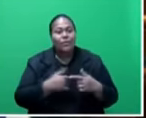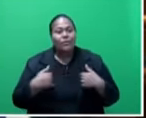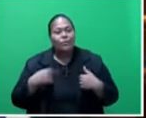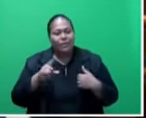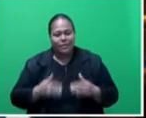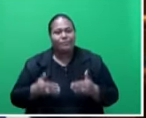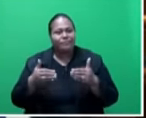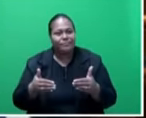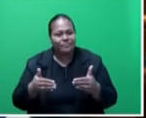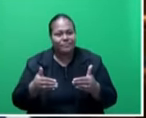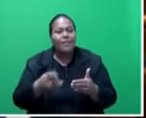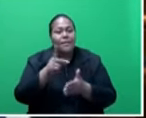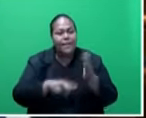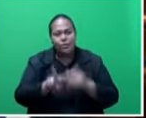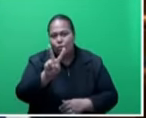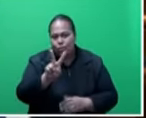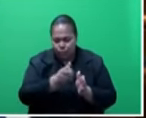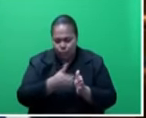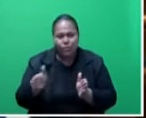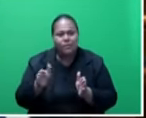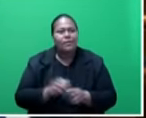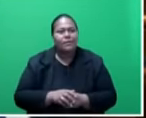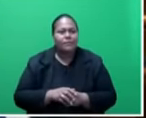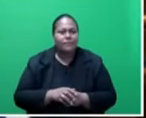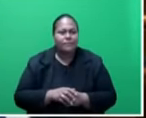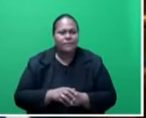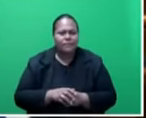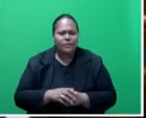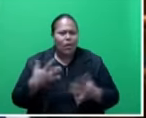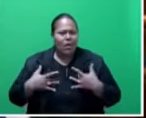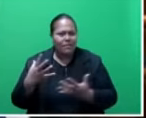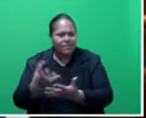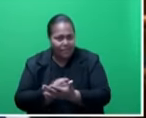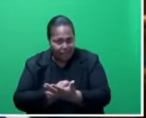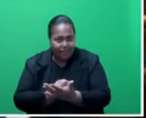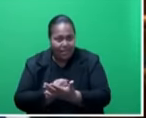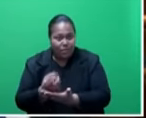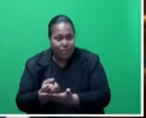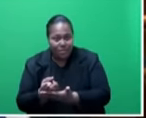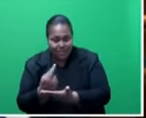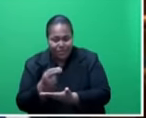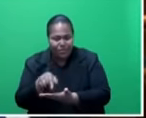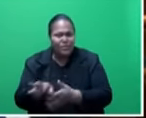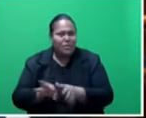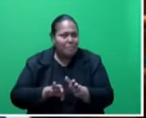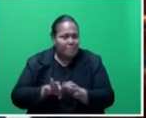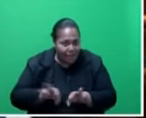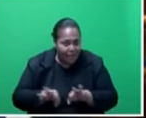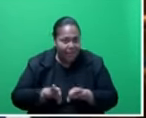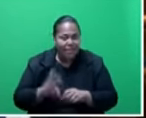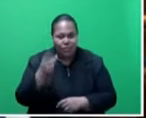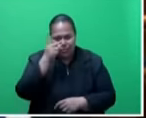we have now moved on to phase 2, covering life-saving rehabilitation plan which seeks rapid recovery of a rural